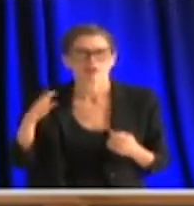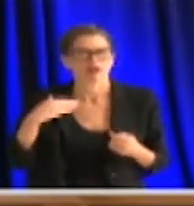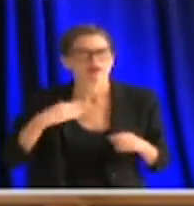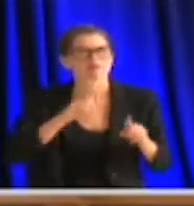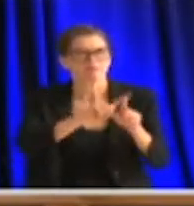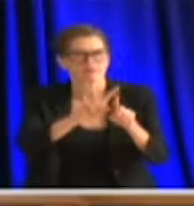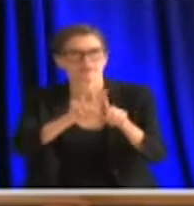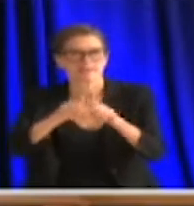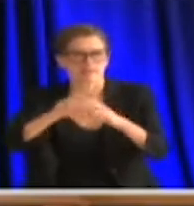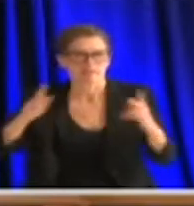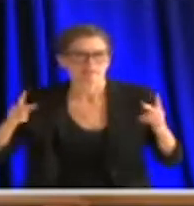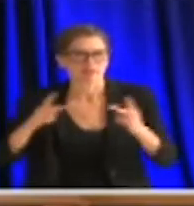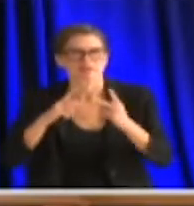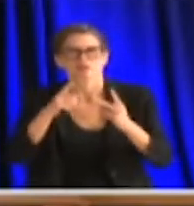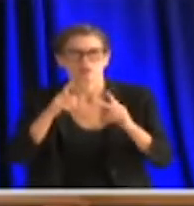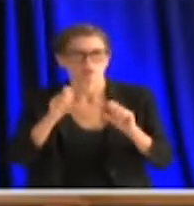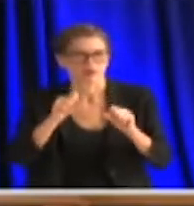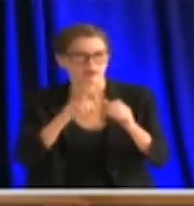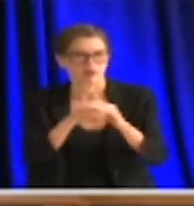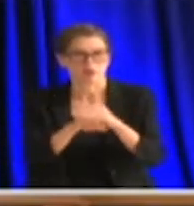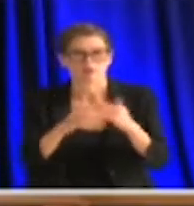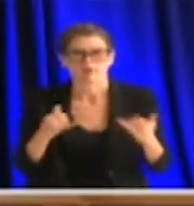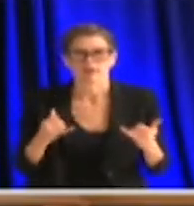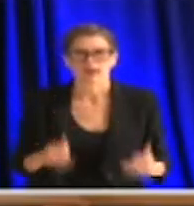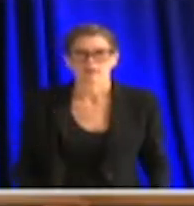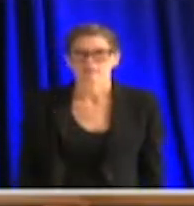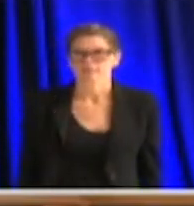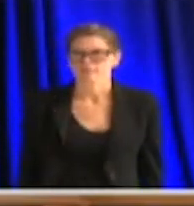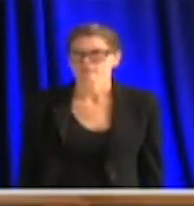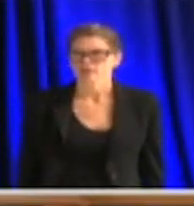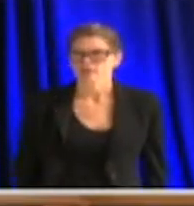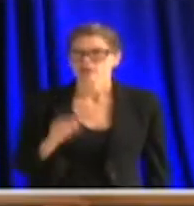COVID-19 vaccination sites. If you want to schedule a